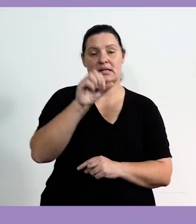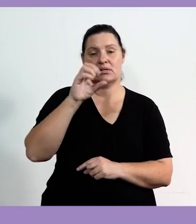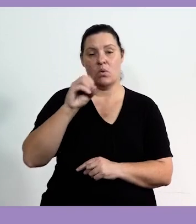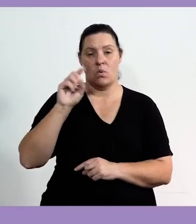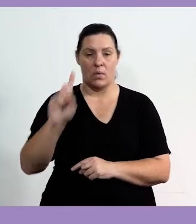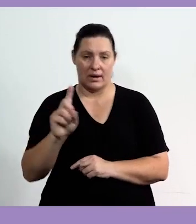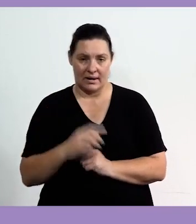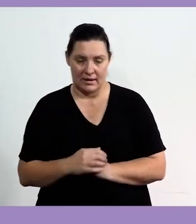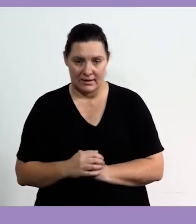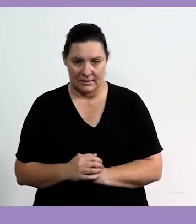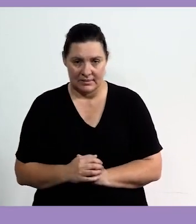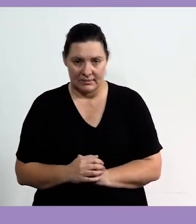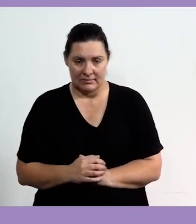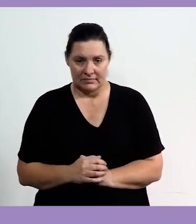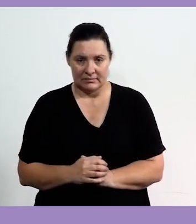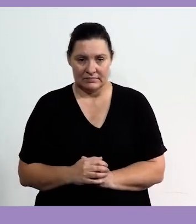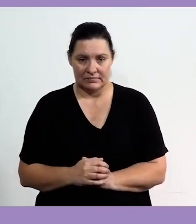that is going to give us